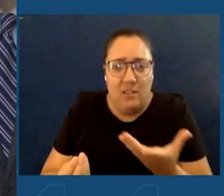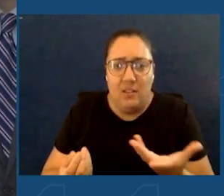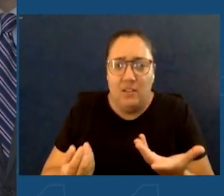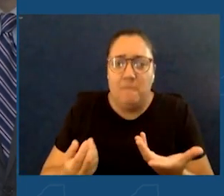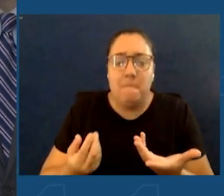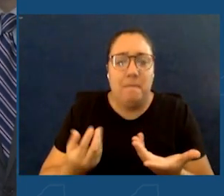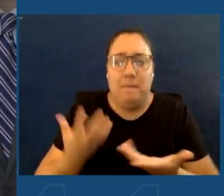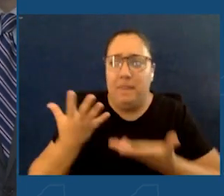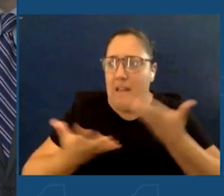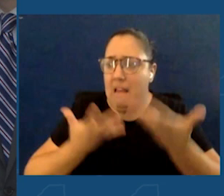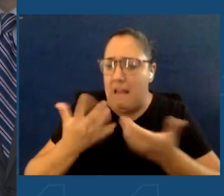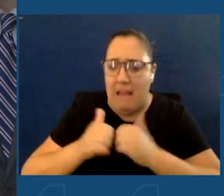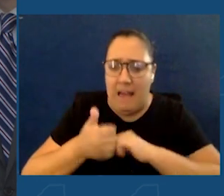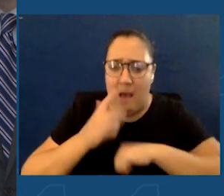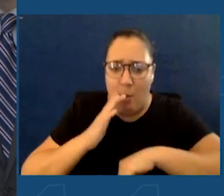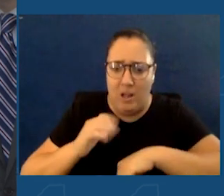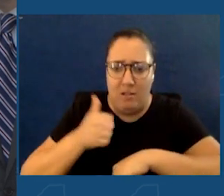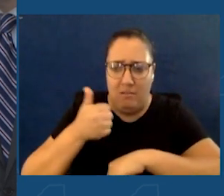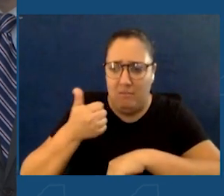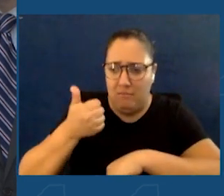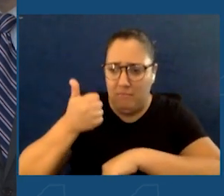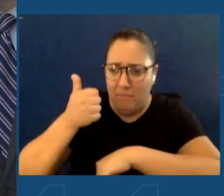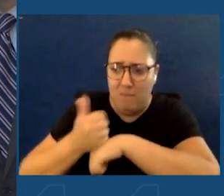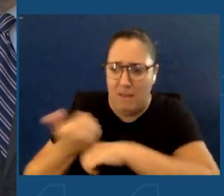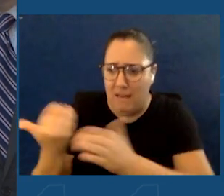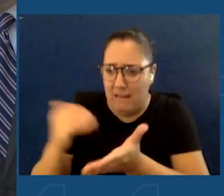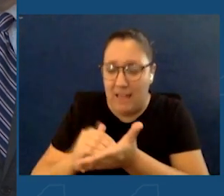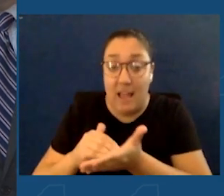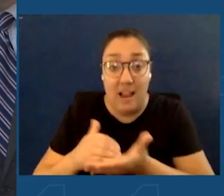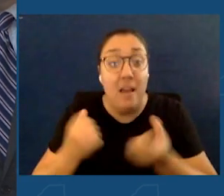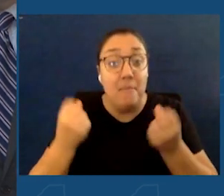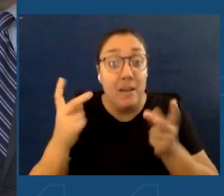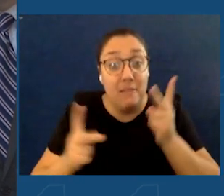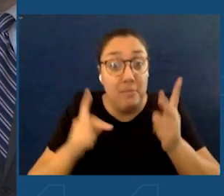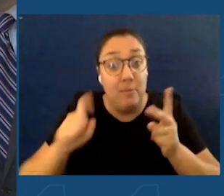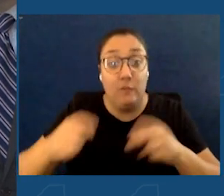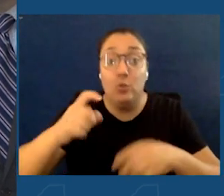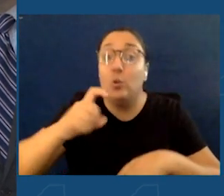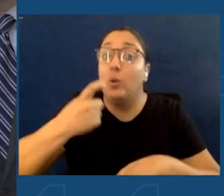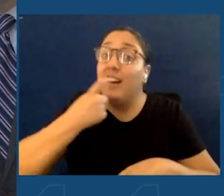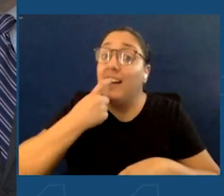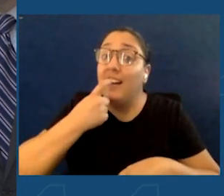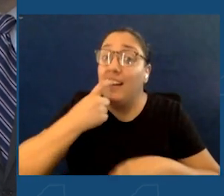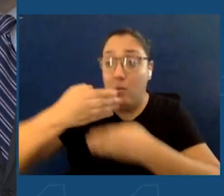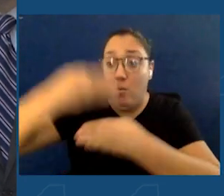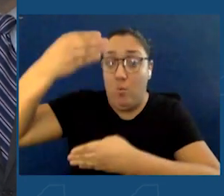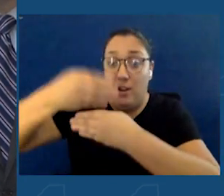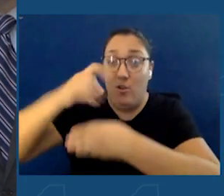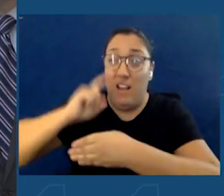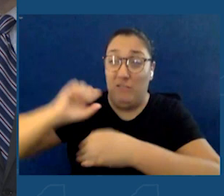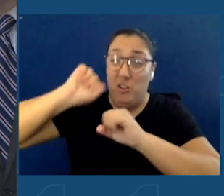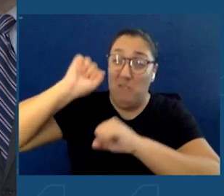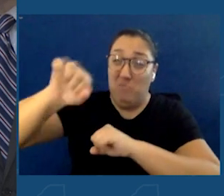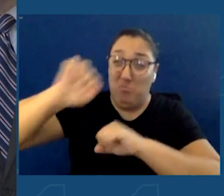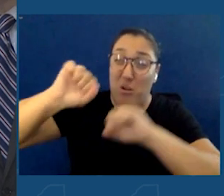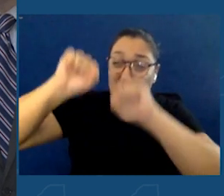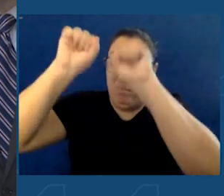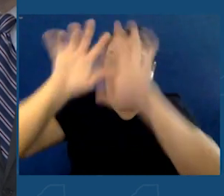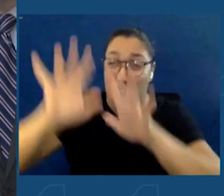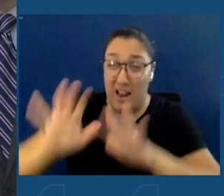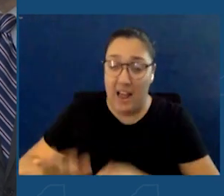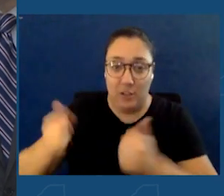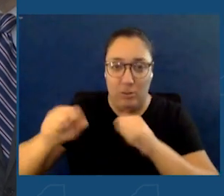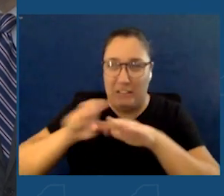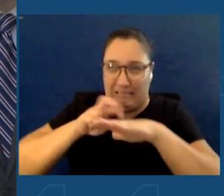people who literally had to break windows to try and escape the rising water in their homes. It was terrifying. And never again do I ever